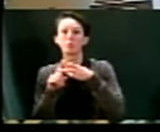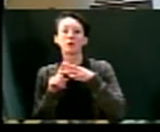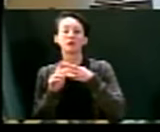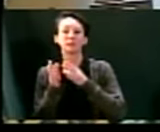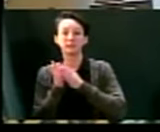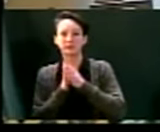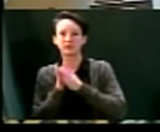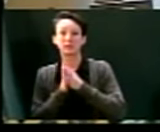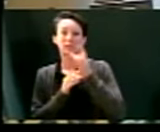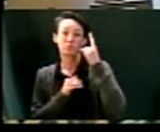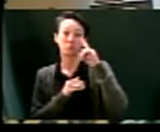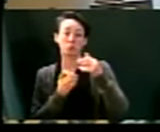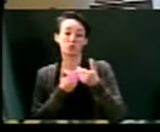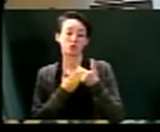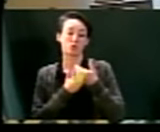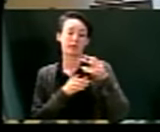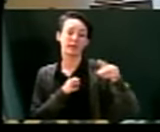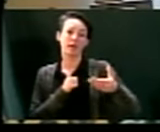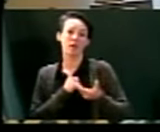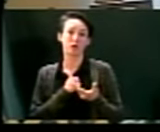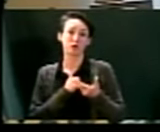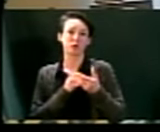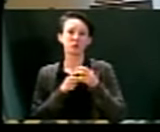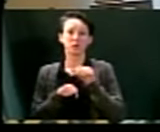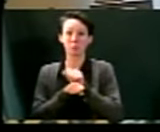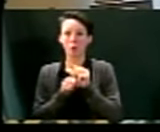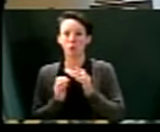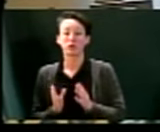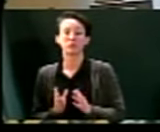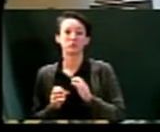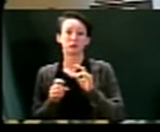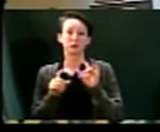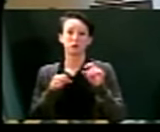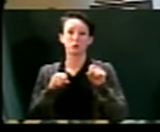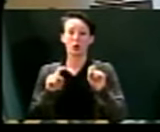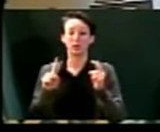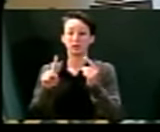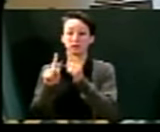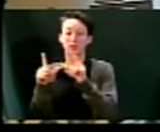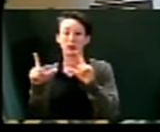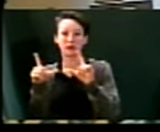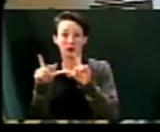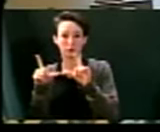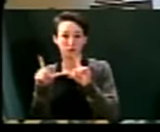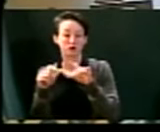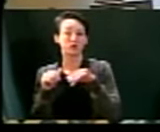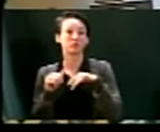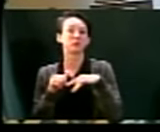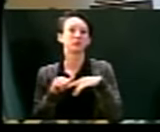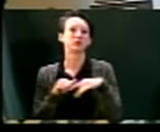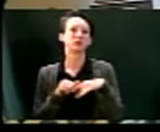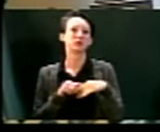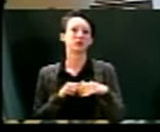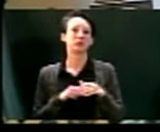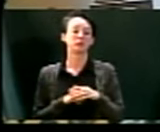for newly hired certified employees working toward a special education licensure using general purpose tuition reimbursement